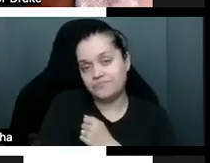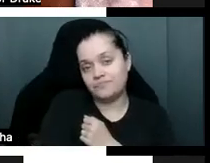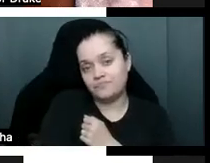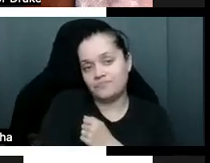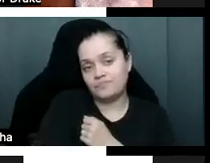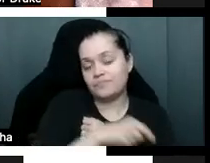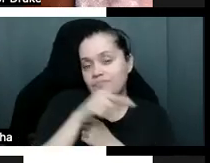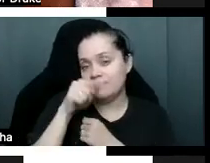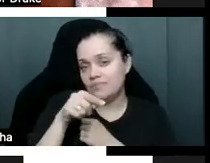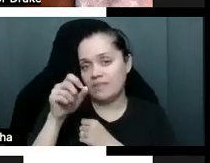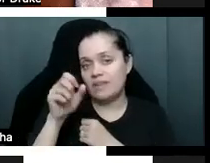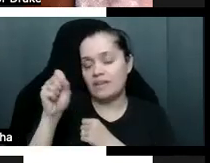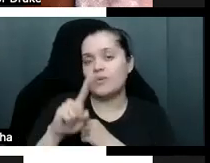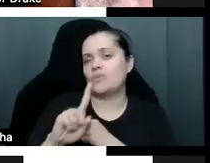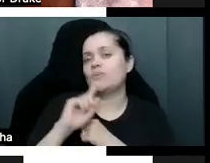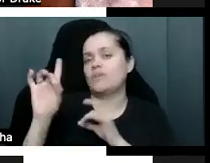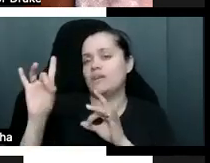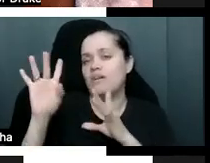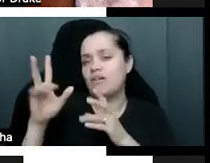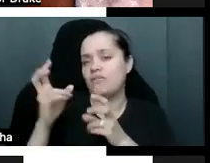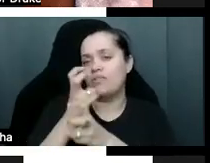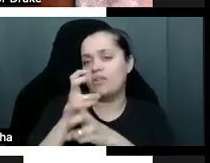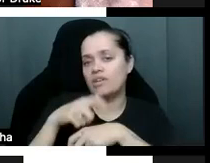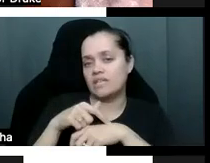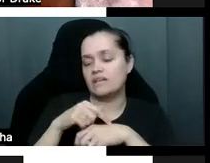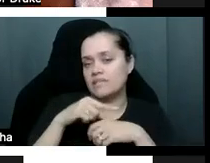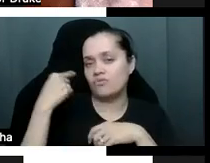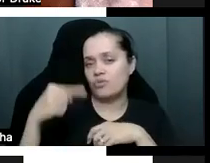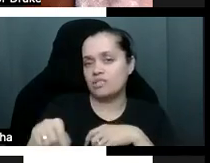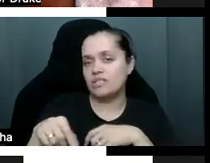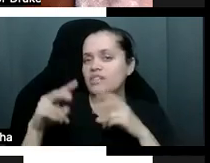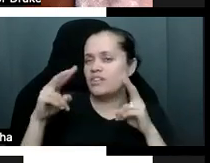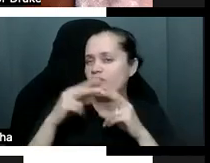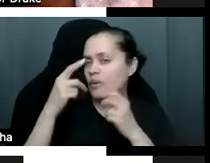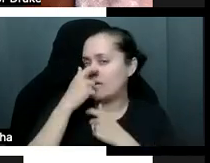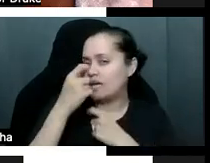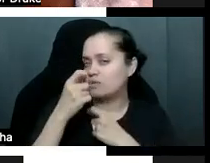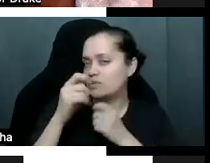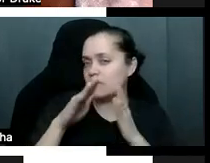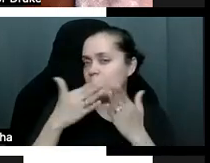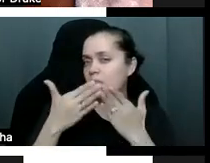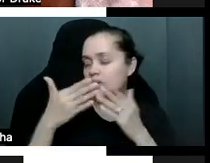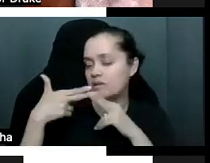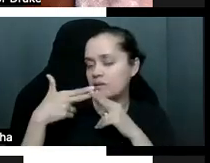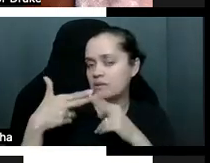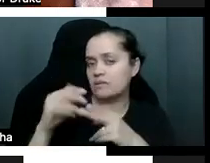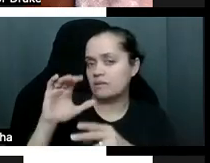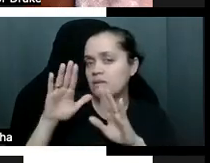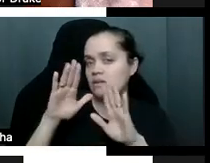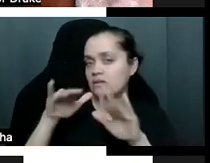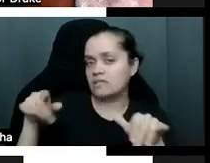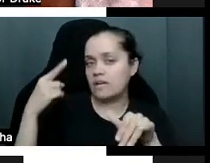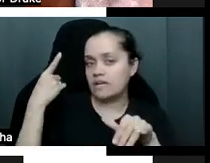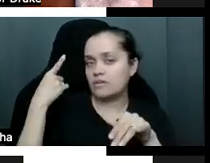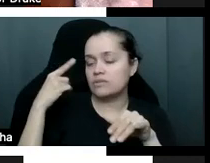These were, yeah, really tough times. There's a very interesting book called Child